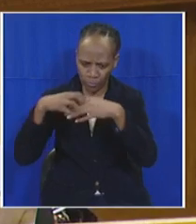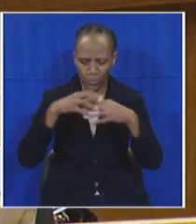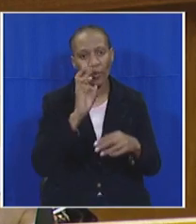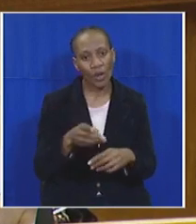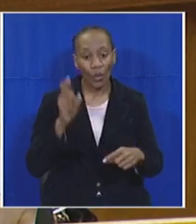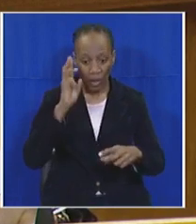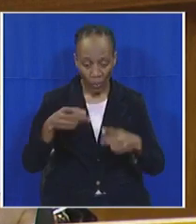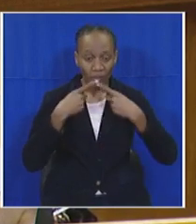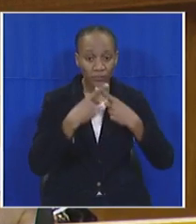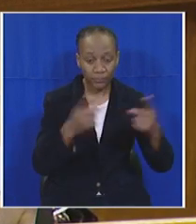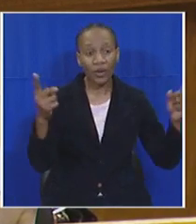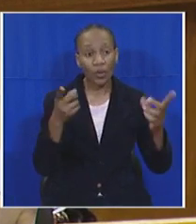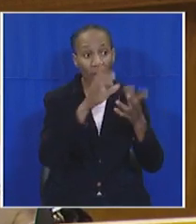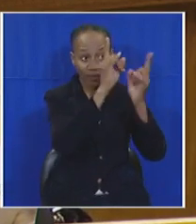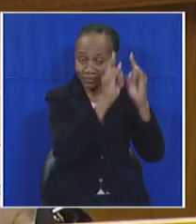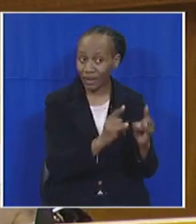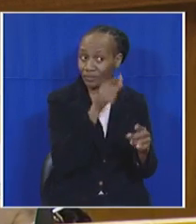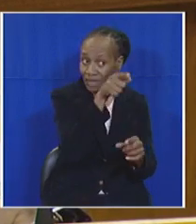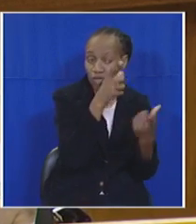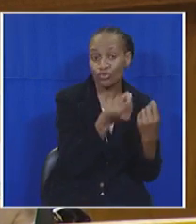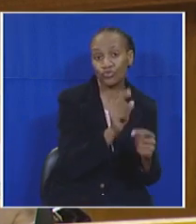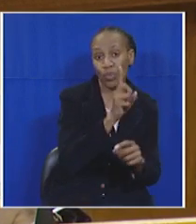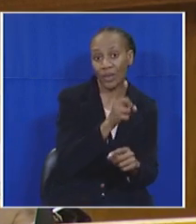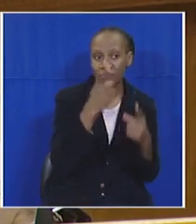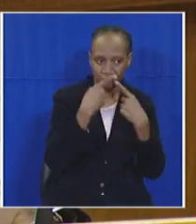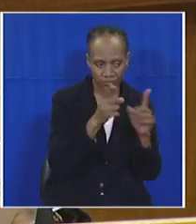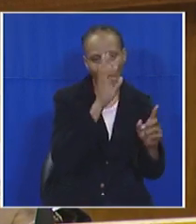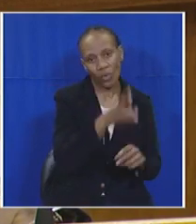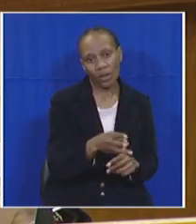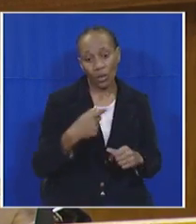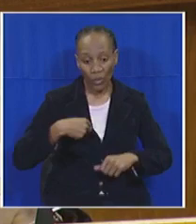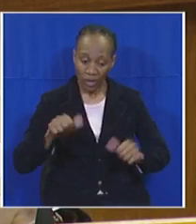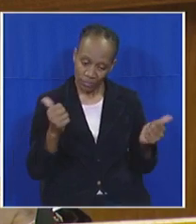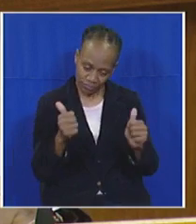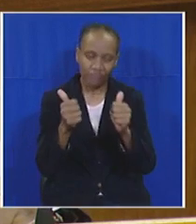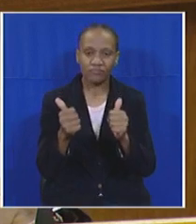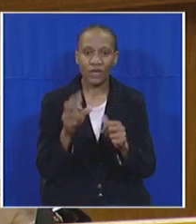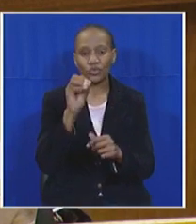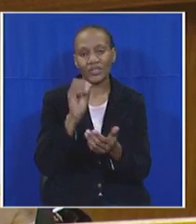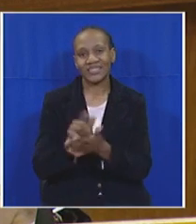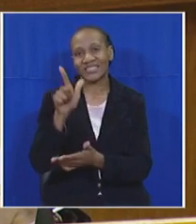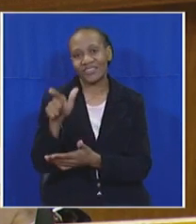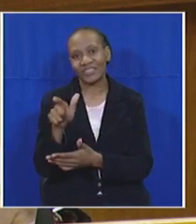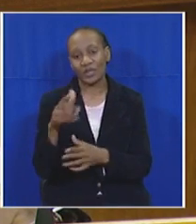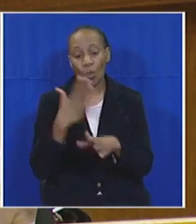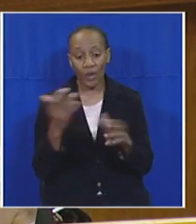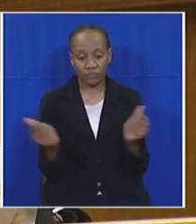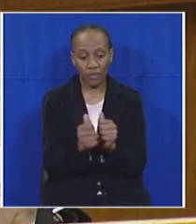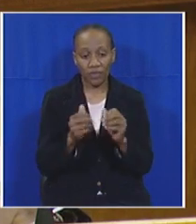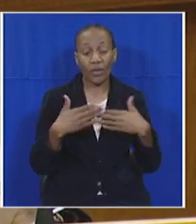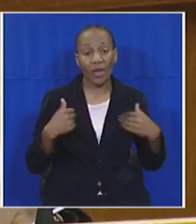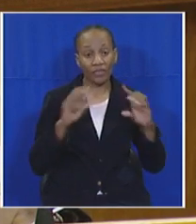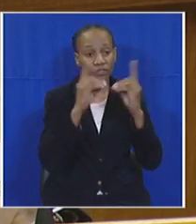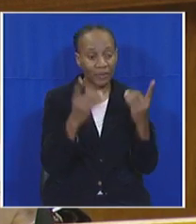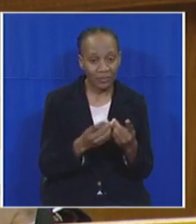particularly in the urban areas, what needs to be done. We are more than ready for the 2017, working with Health Department, National